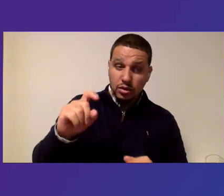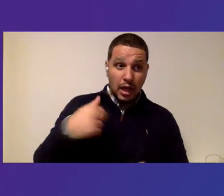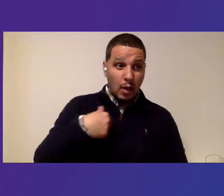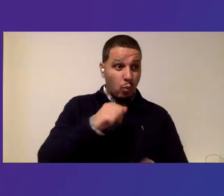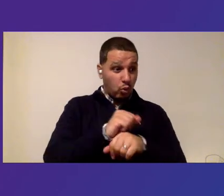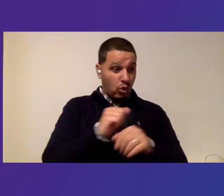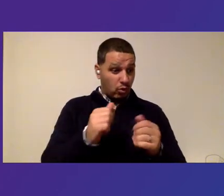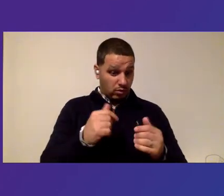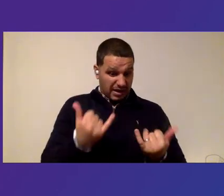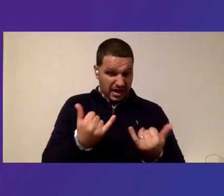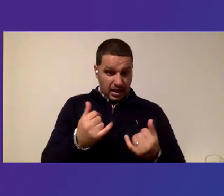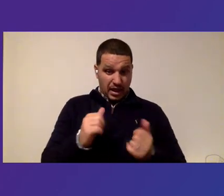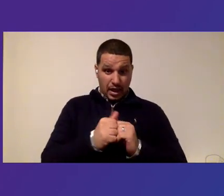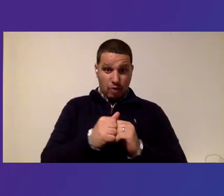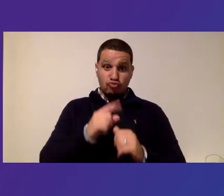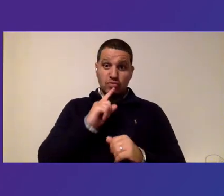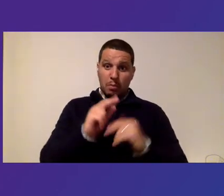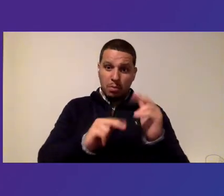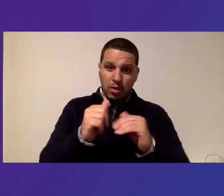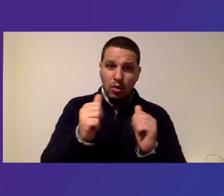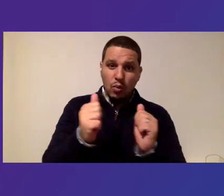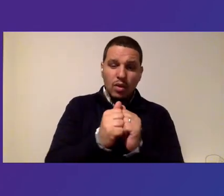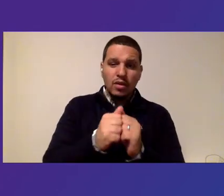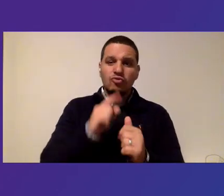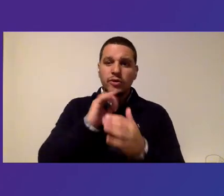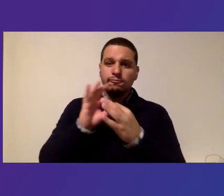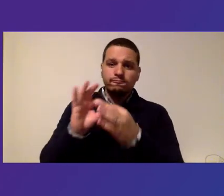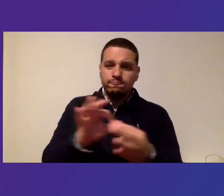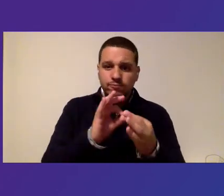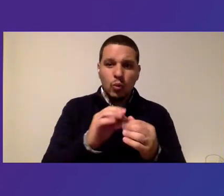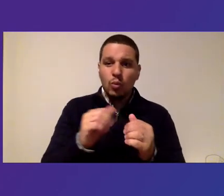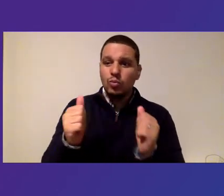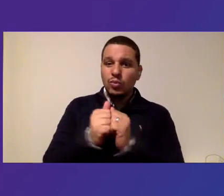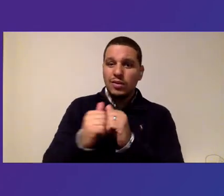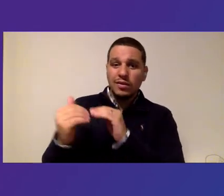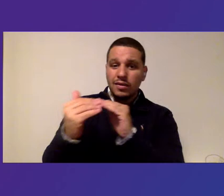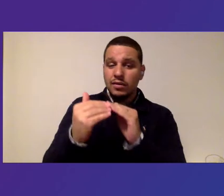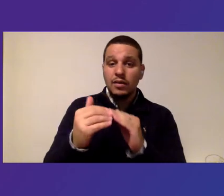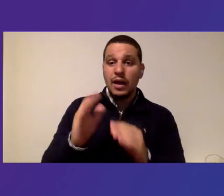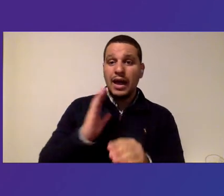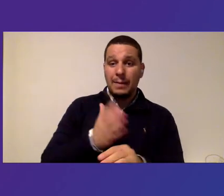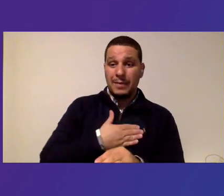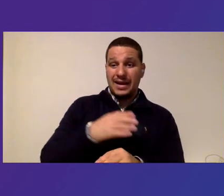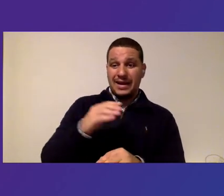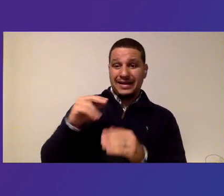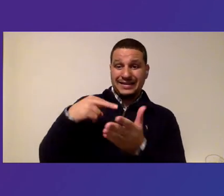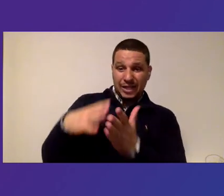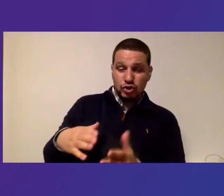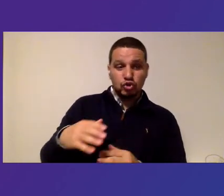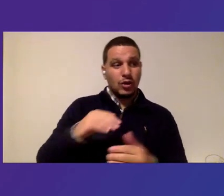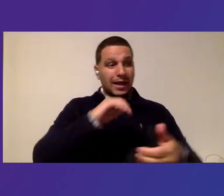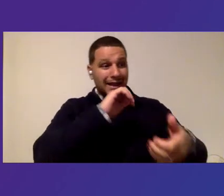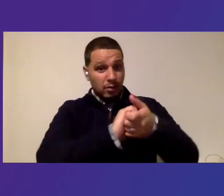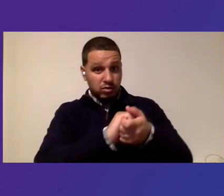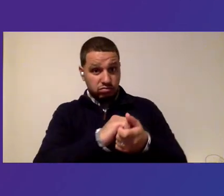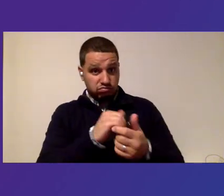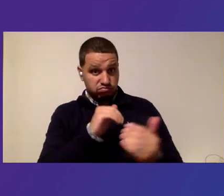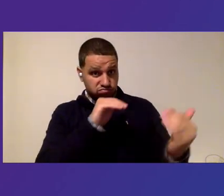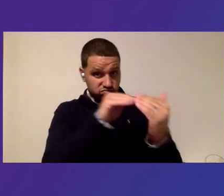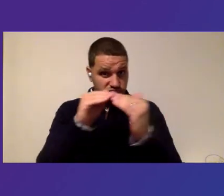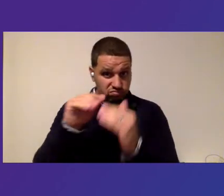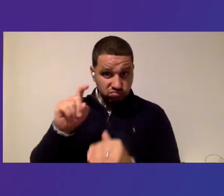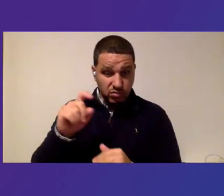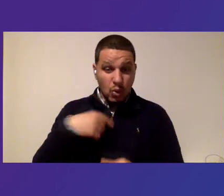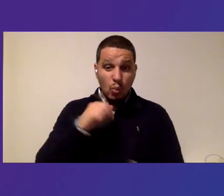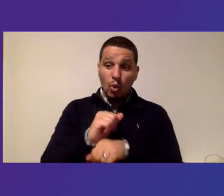and mutually serves the people with whom I work, particularly my fellow dancers and collaborators? When we work together, do